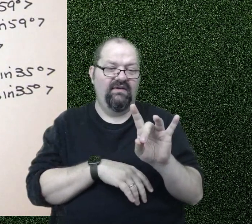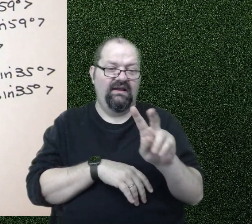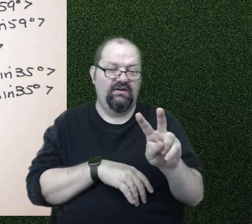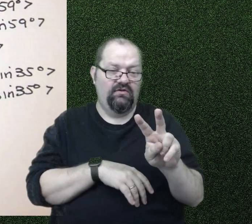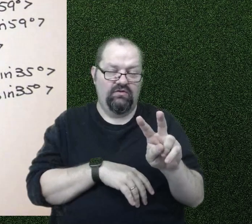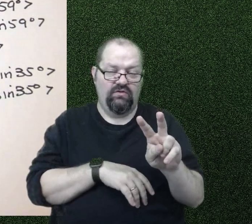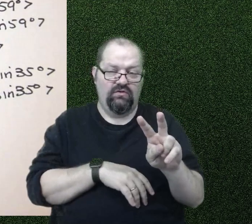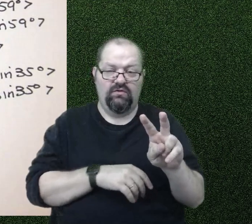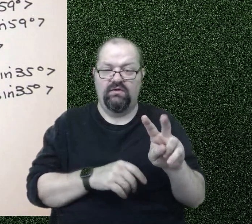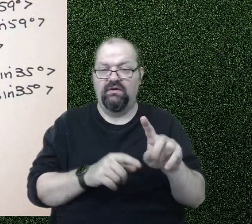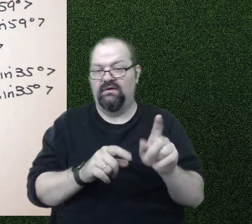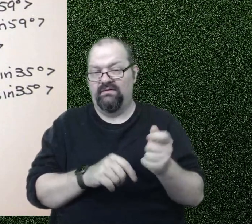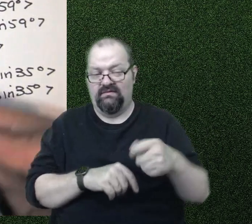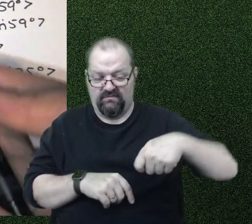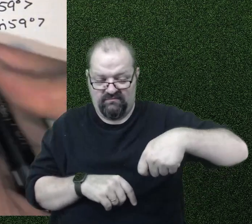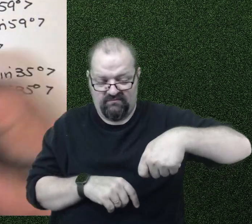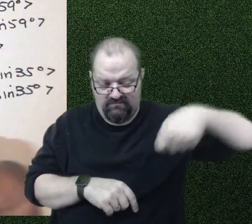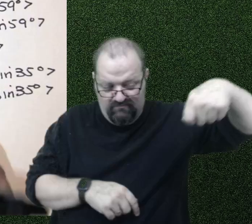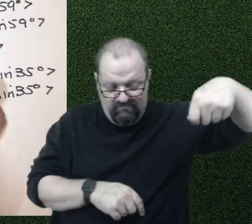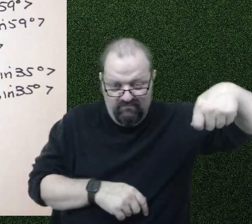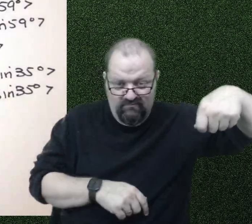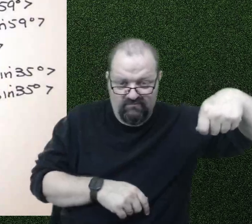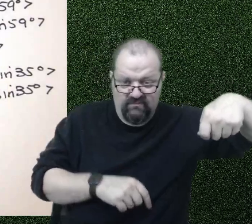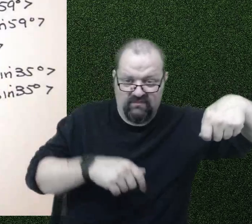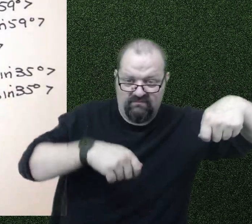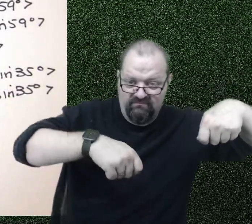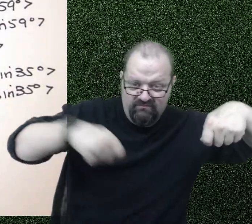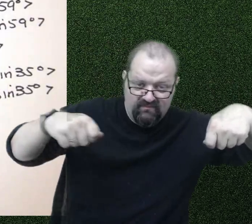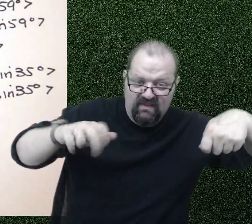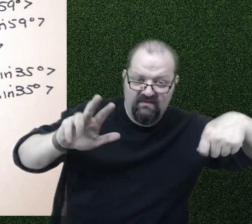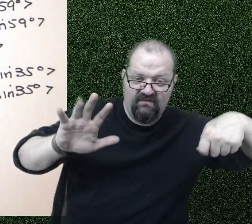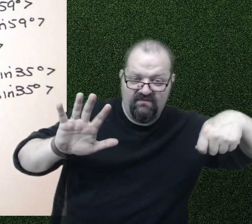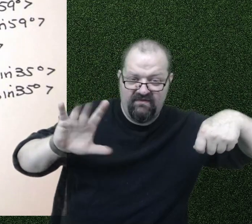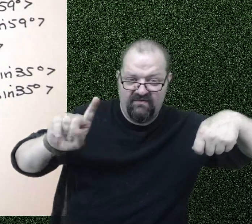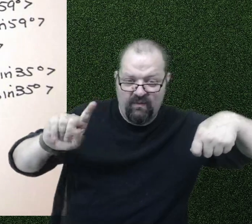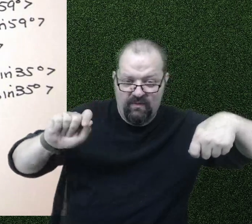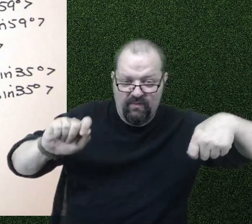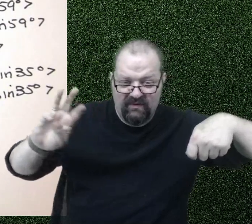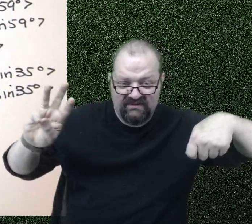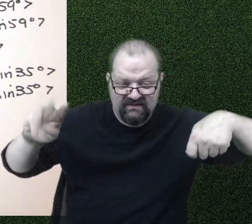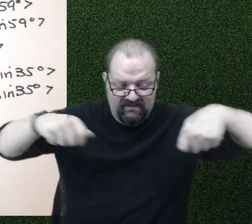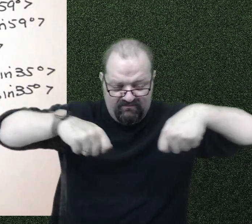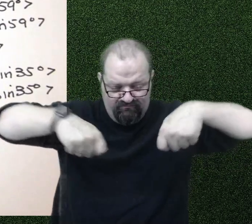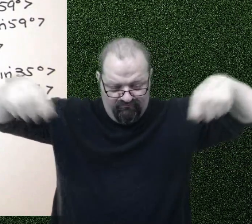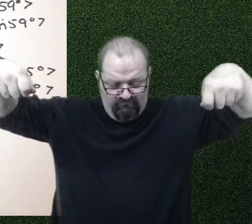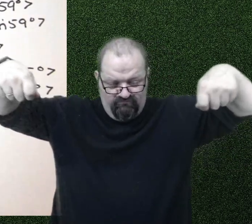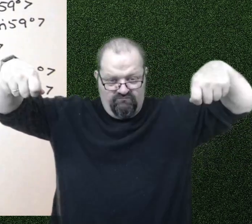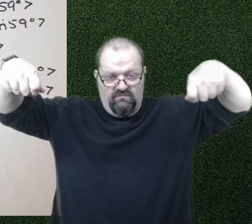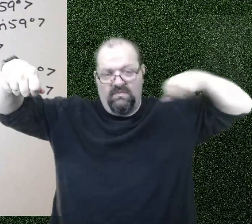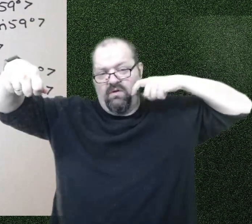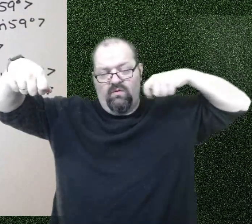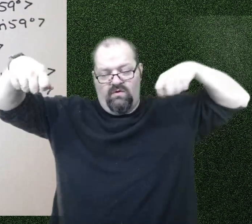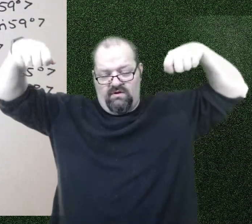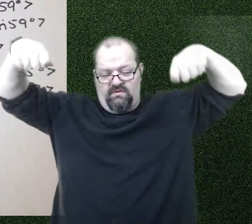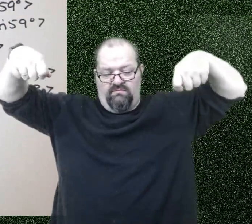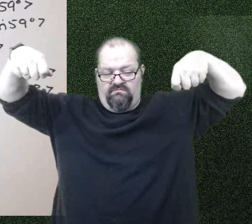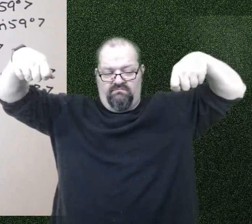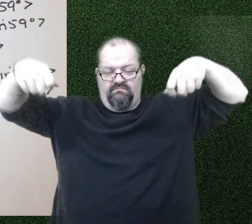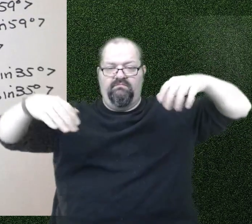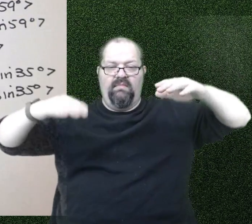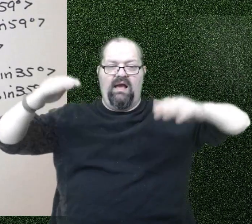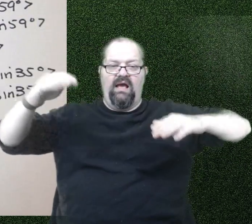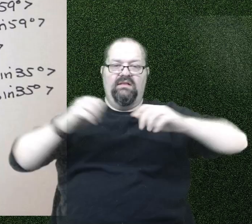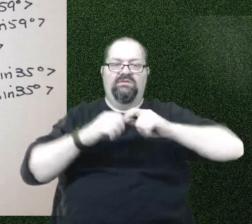82.1 and I pull in this direction with a force of 51.6, that's exactly going to balance a force of 100 pounds pulling down. I'm